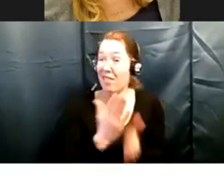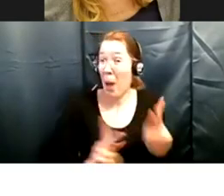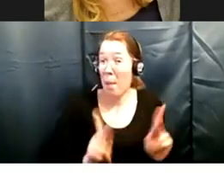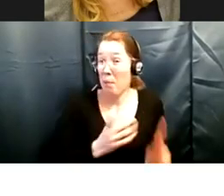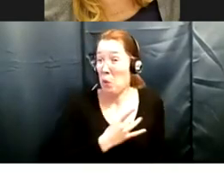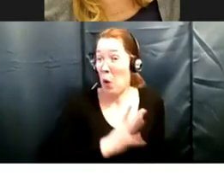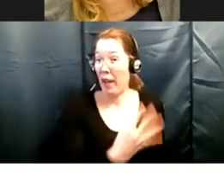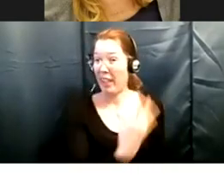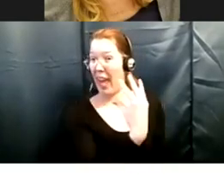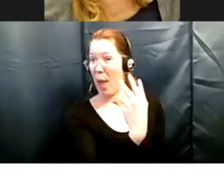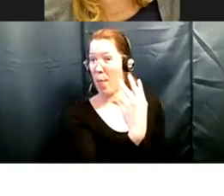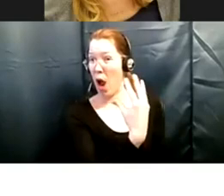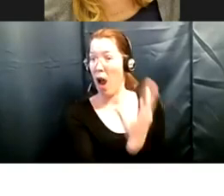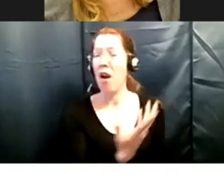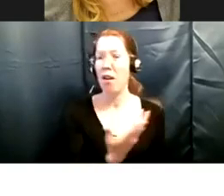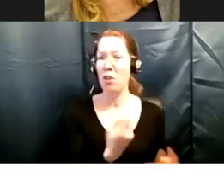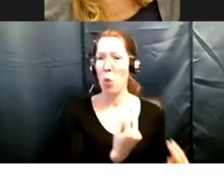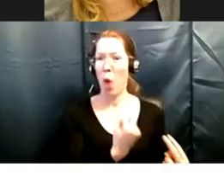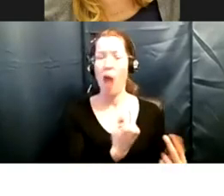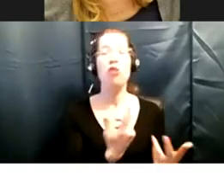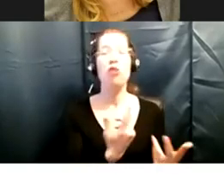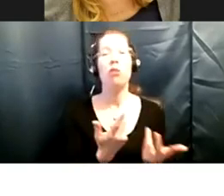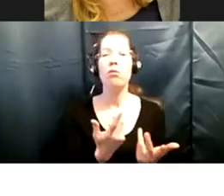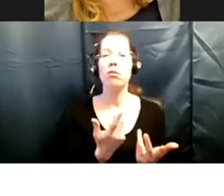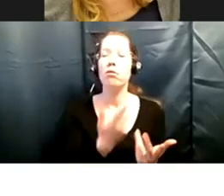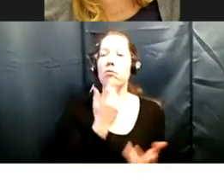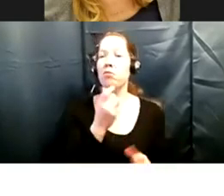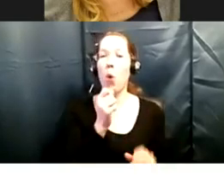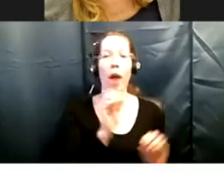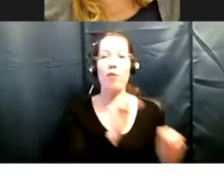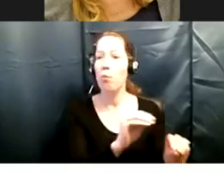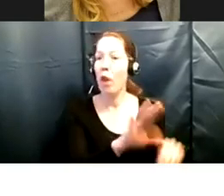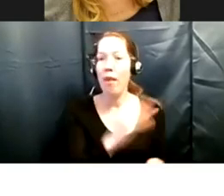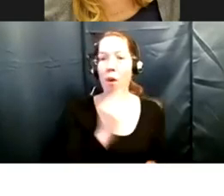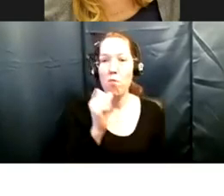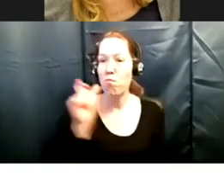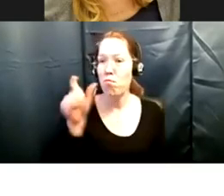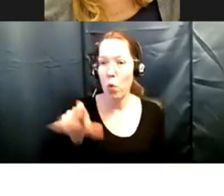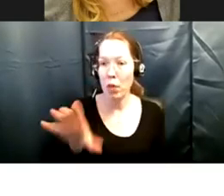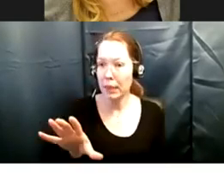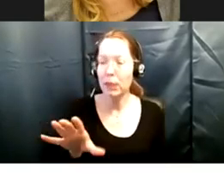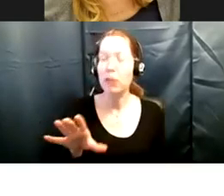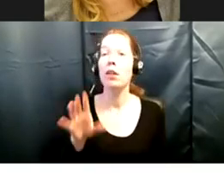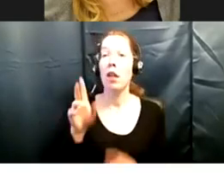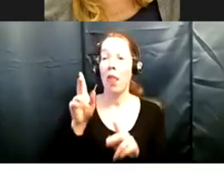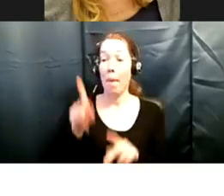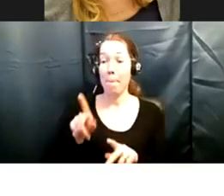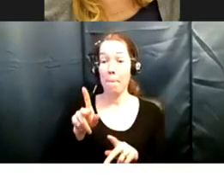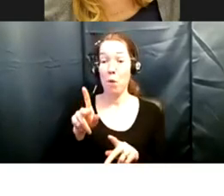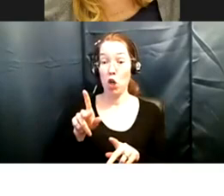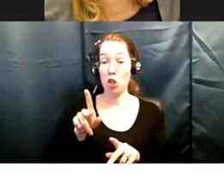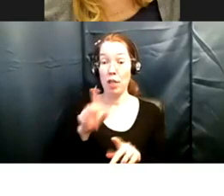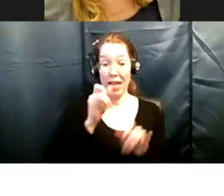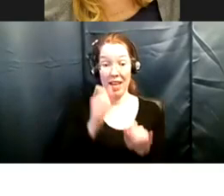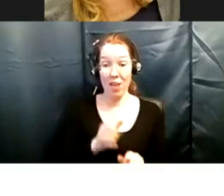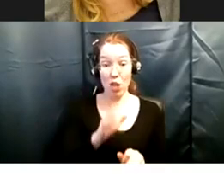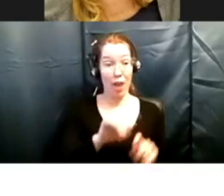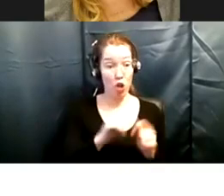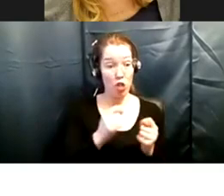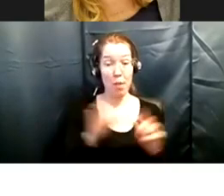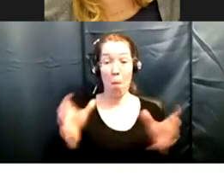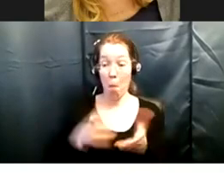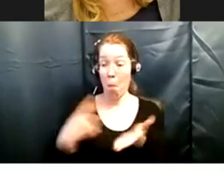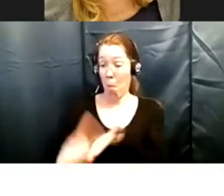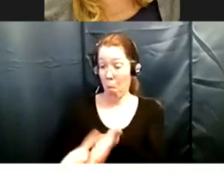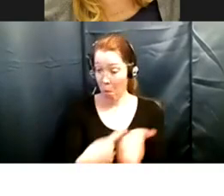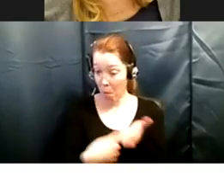need to be put in the home. So that person's team is going to get together and meet with that remote support company, and